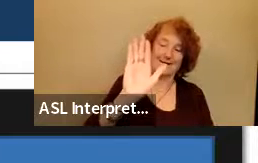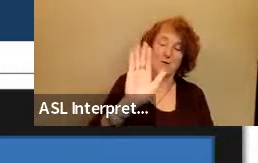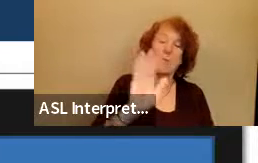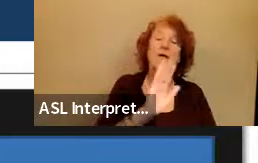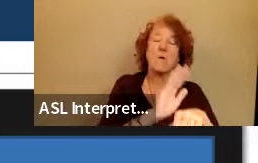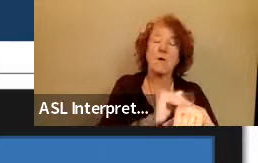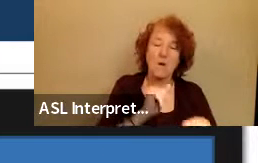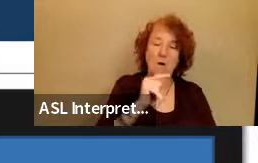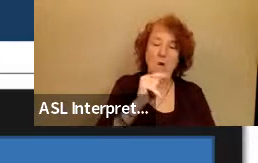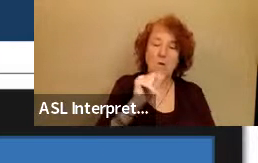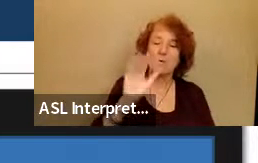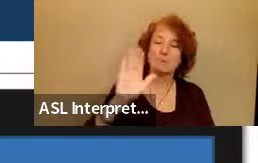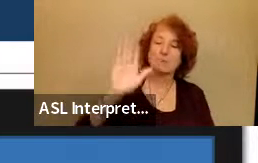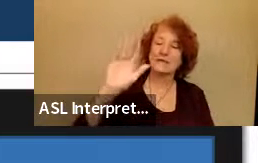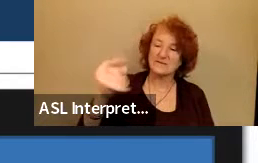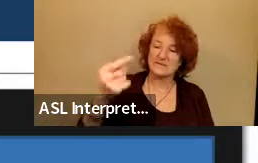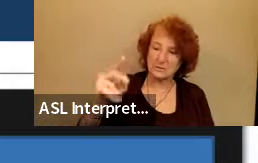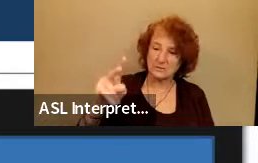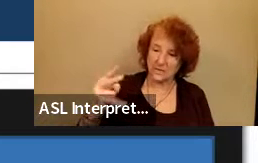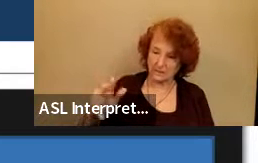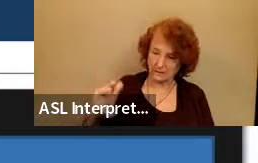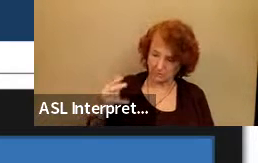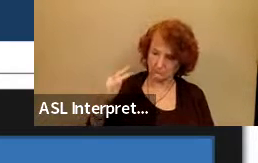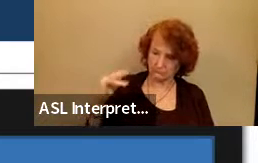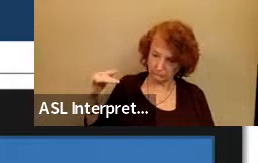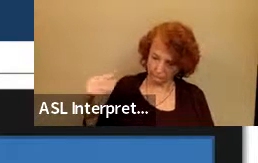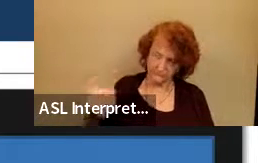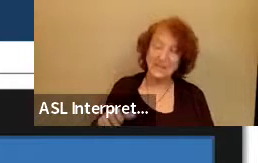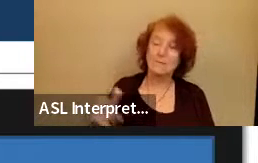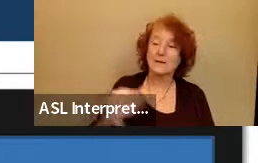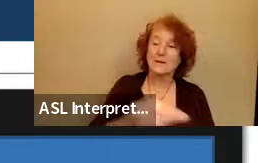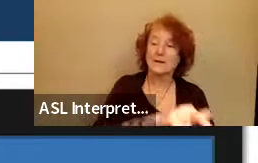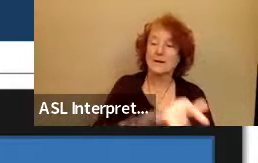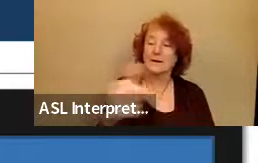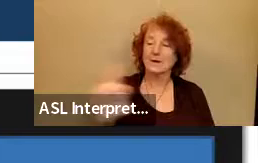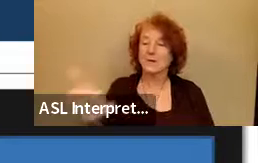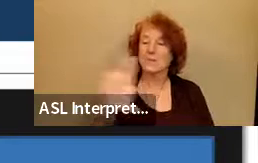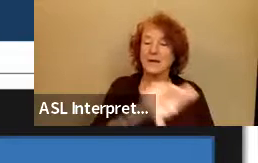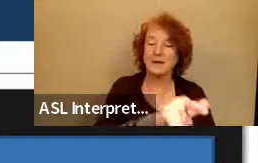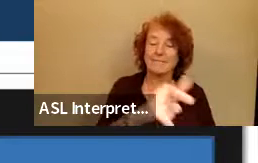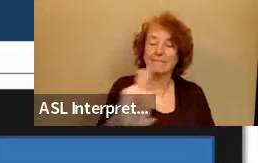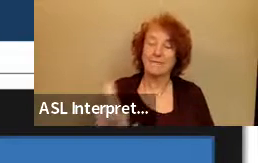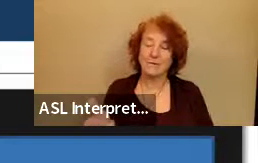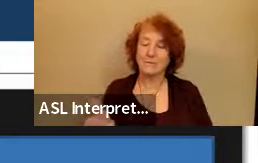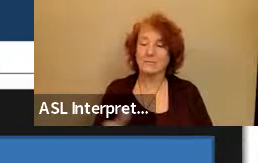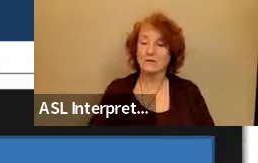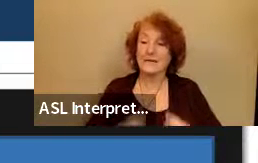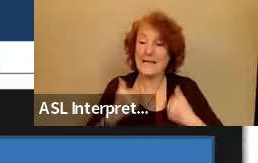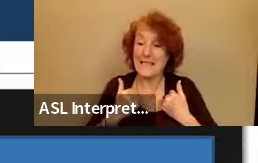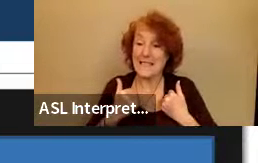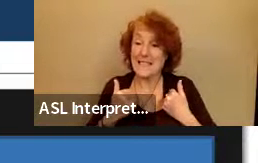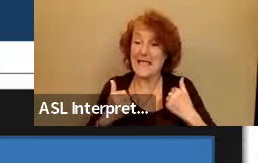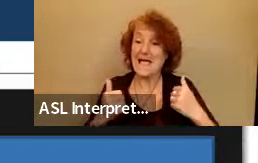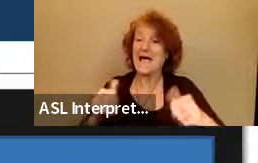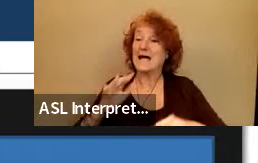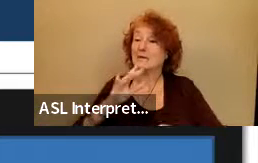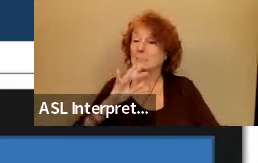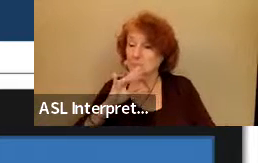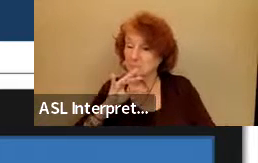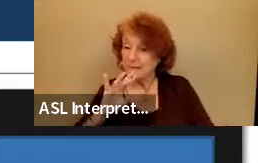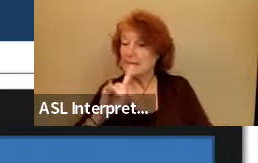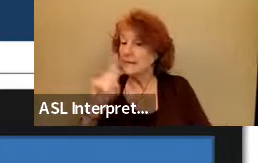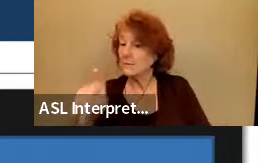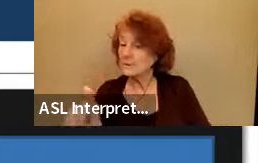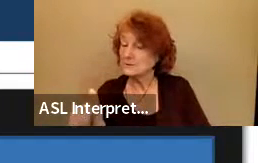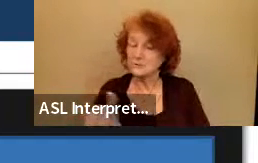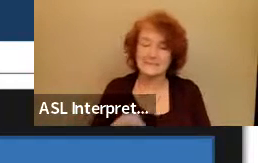is raised. And we'll take in we'll go back and forth between questions, live questions and questions in the chat. So everybody